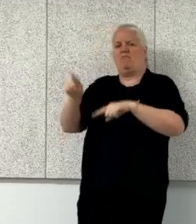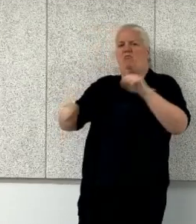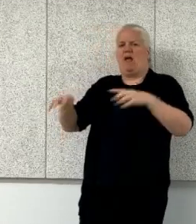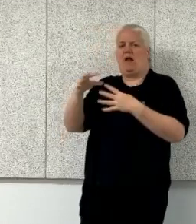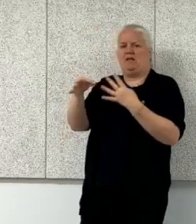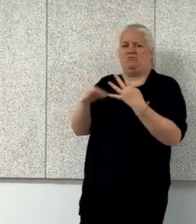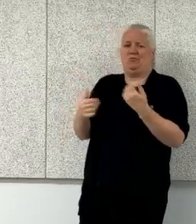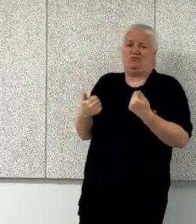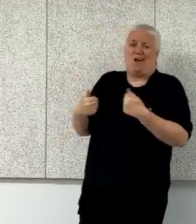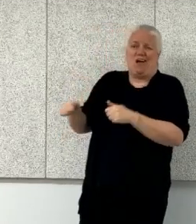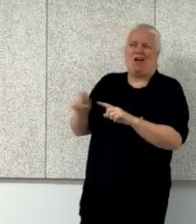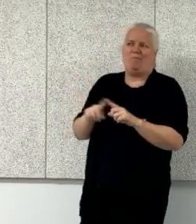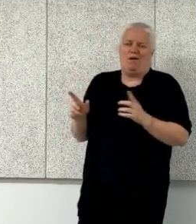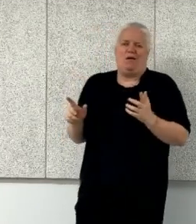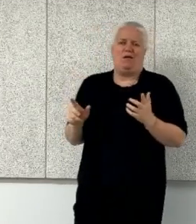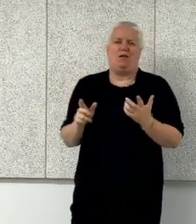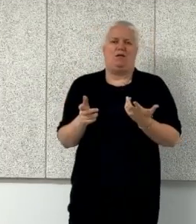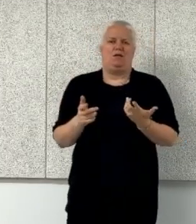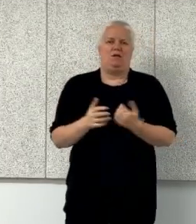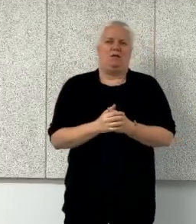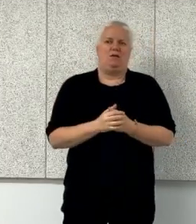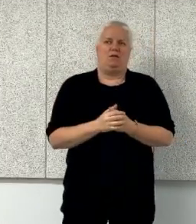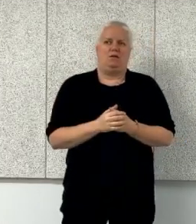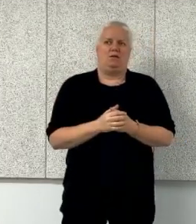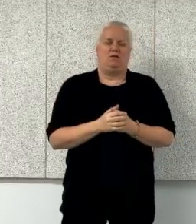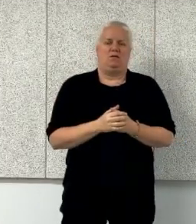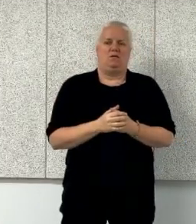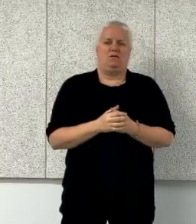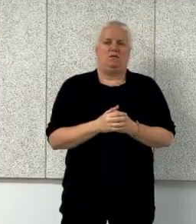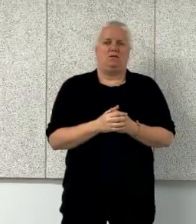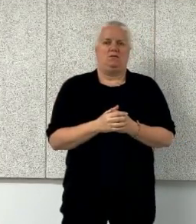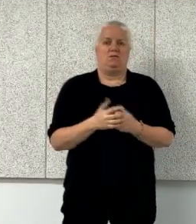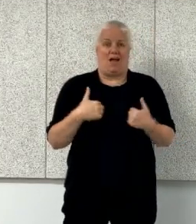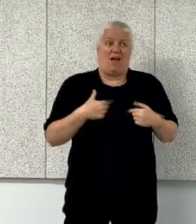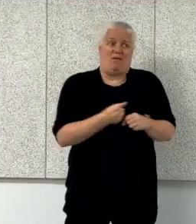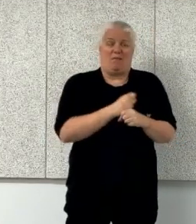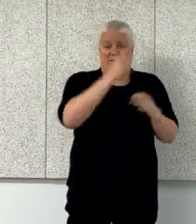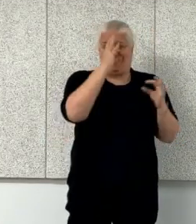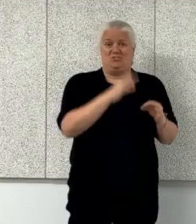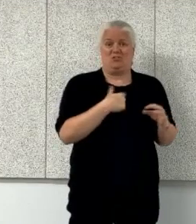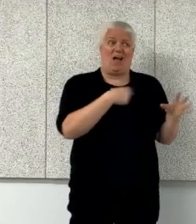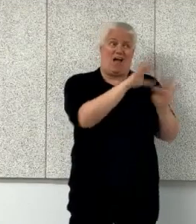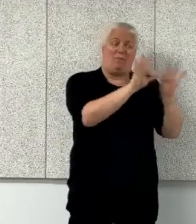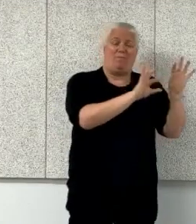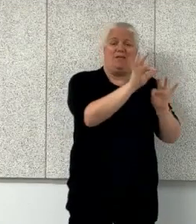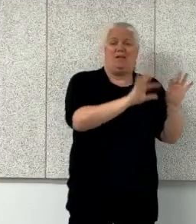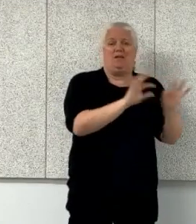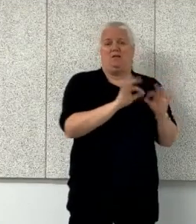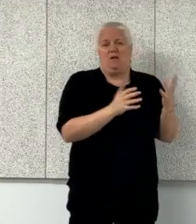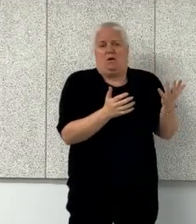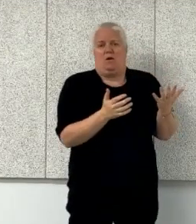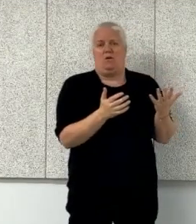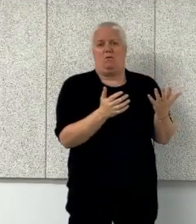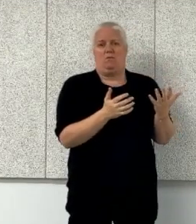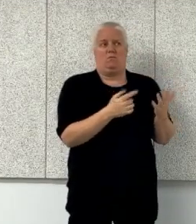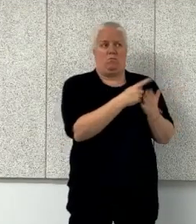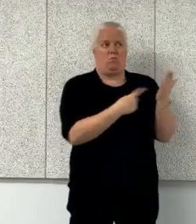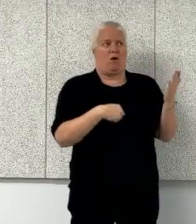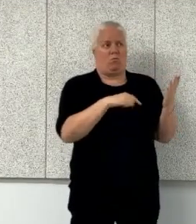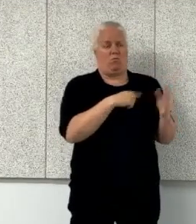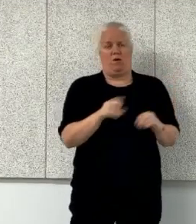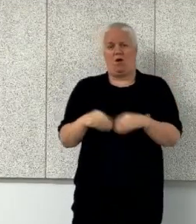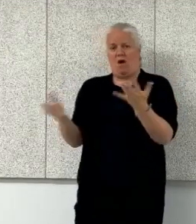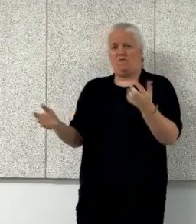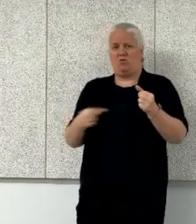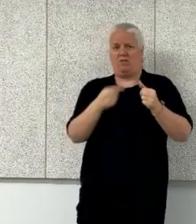everybody, it's like, you have to, you're picking and choosing. I'm making the decision. I'm saying this is what we're offering, and